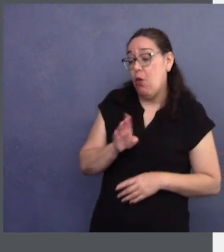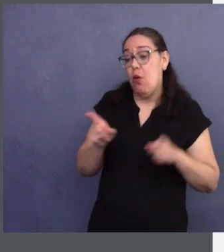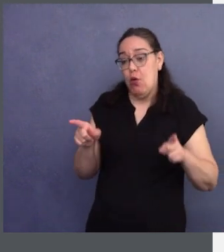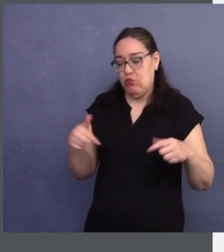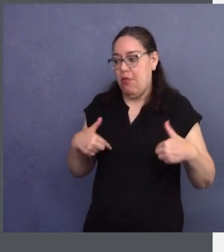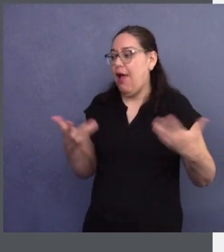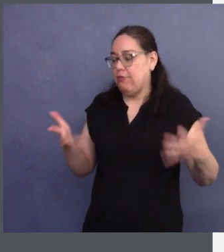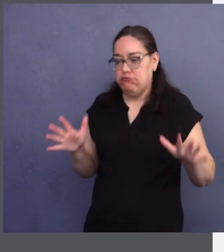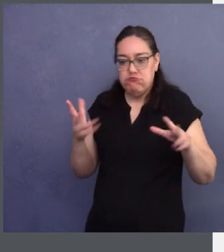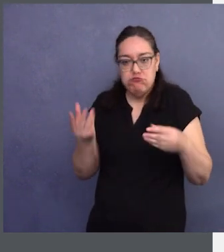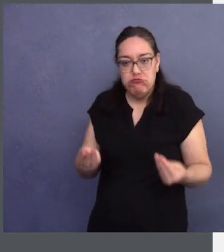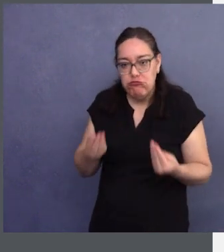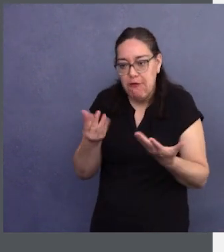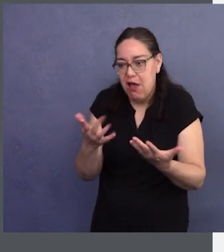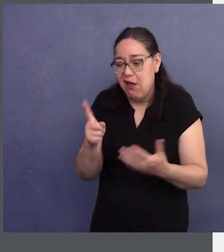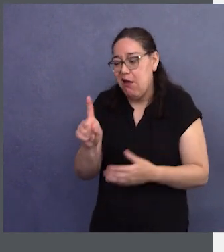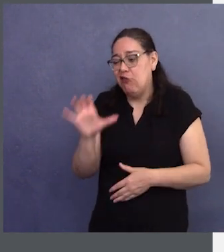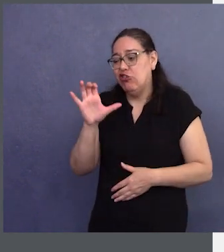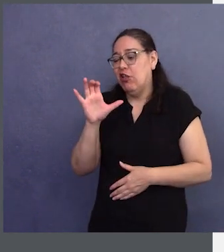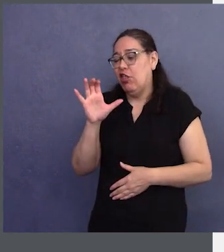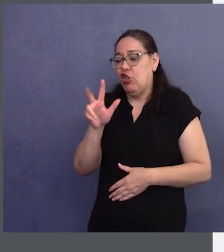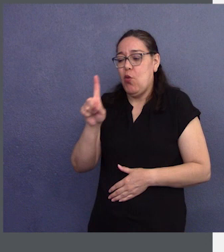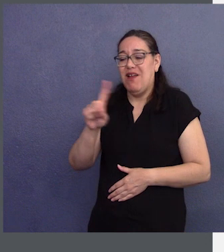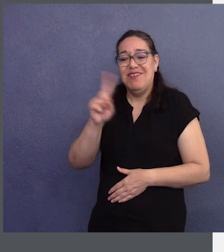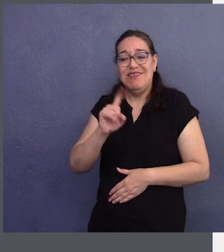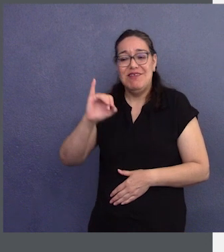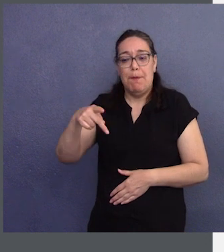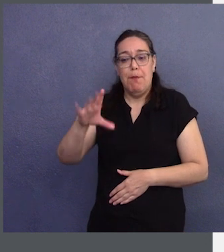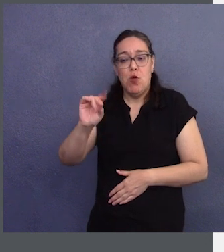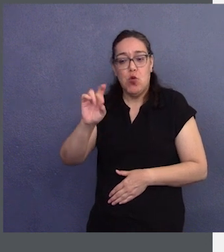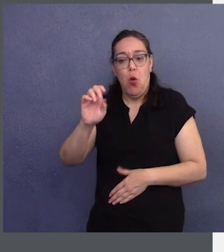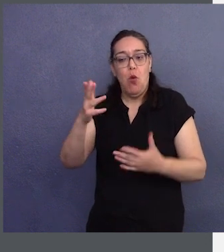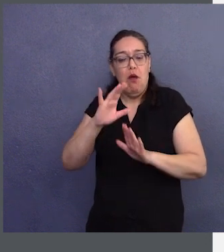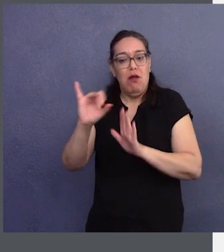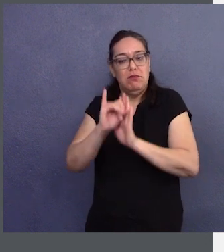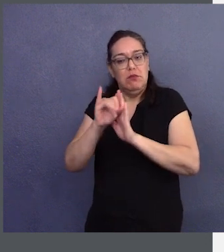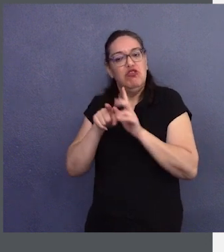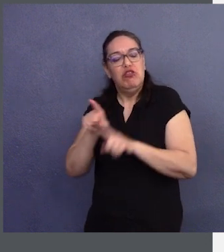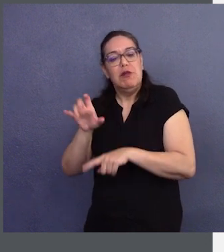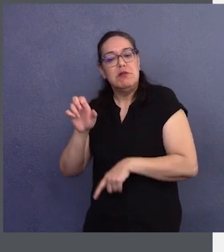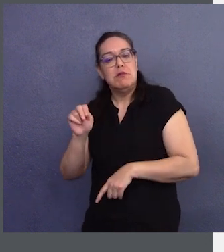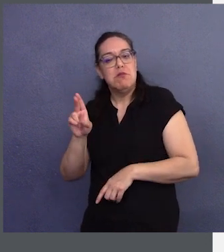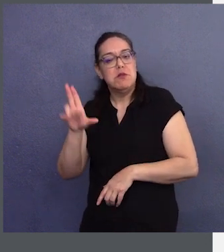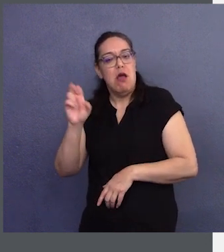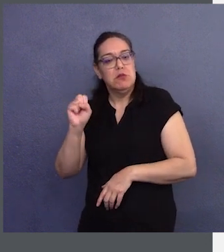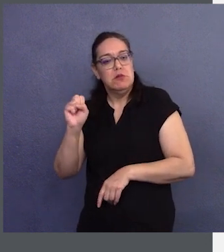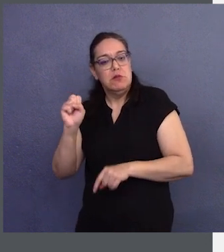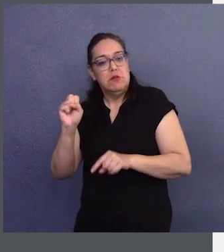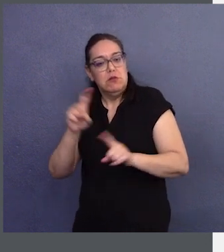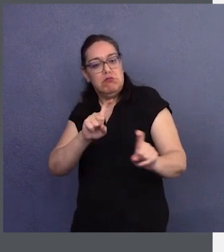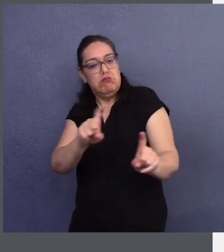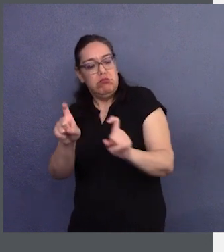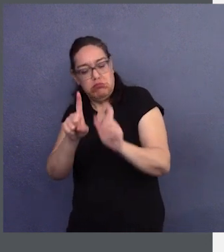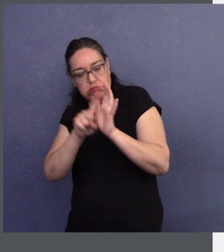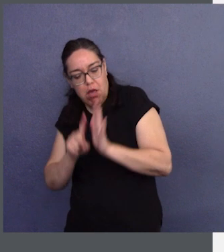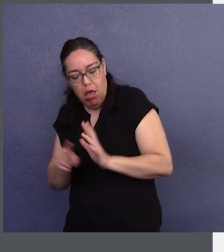provided like 131 zip codes that were identified in the census tracts. So there's different ways of how you